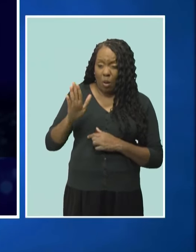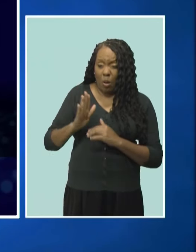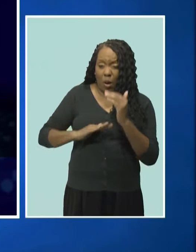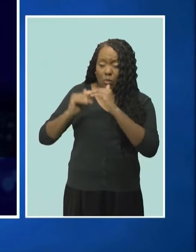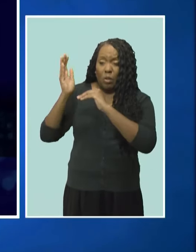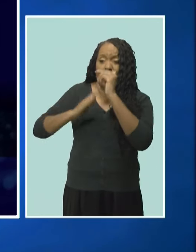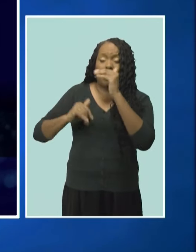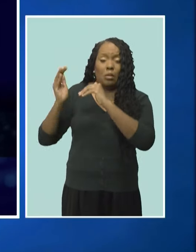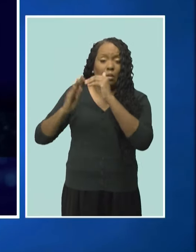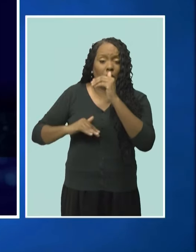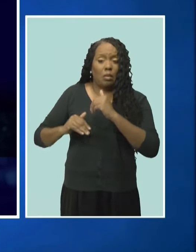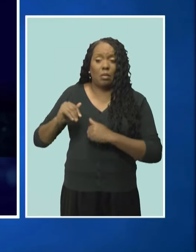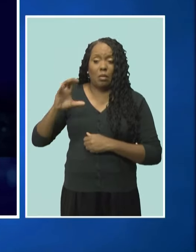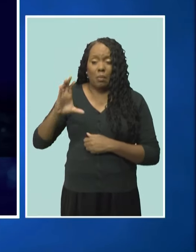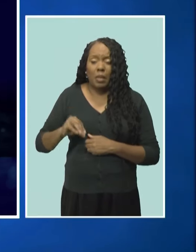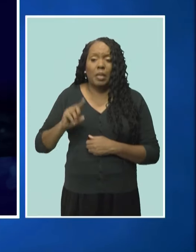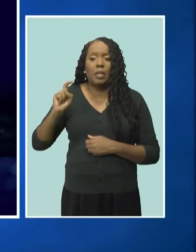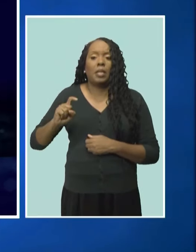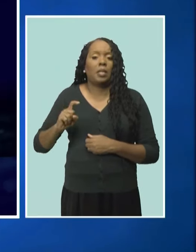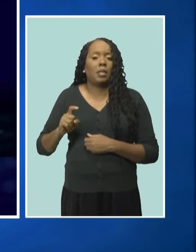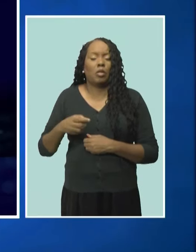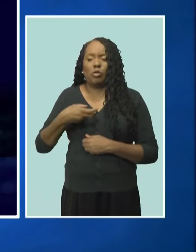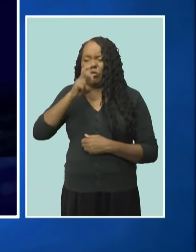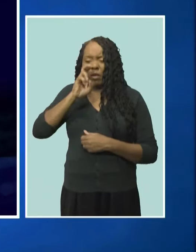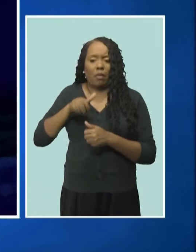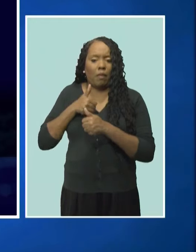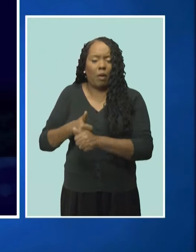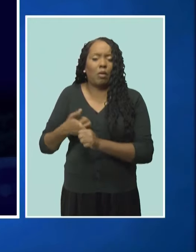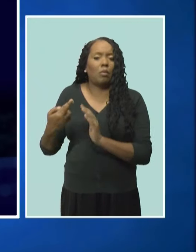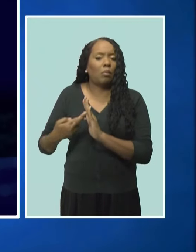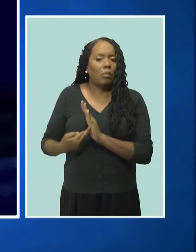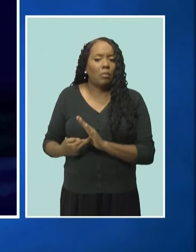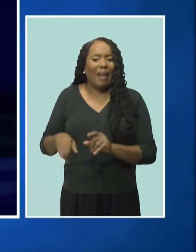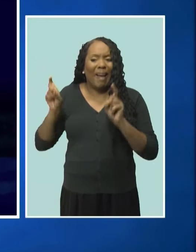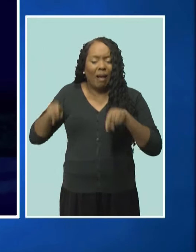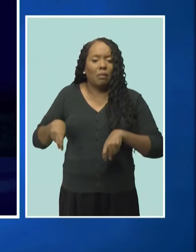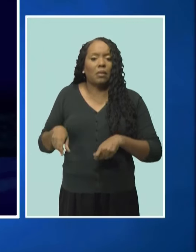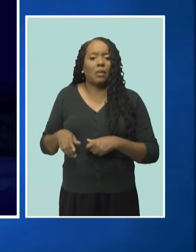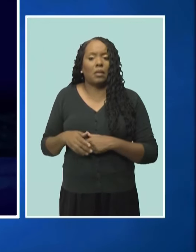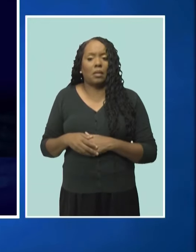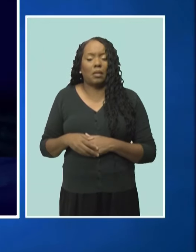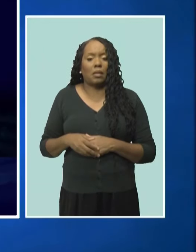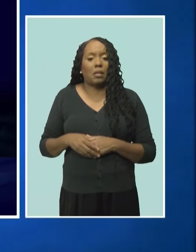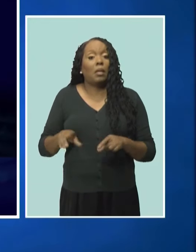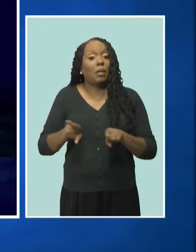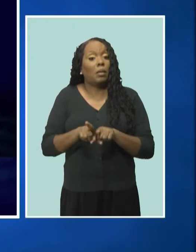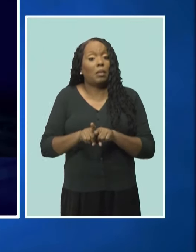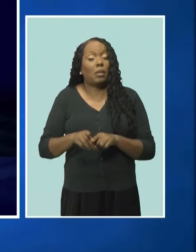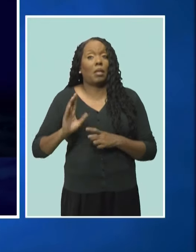highest occupational safety and health standards, we must also embrace our